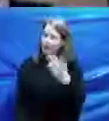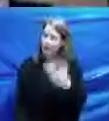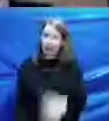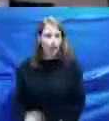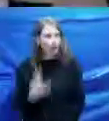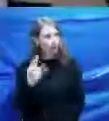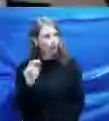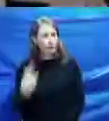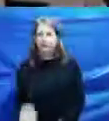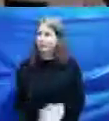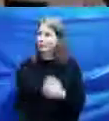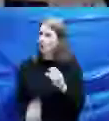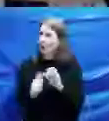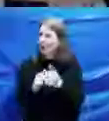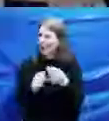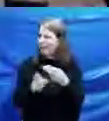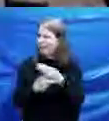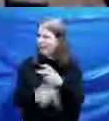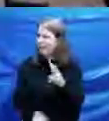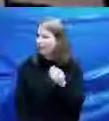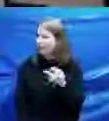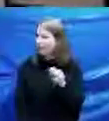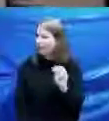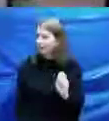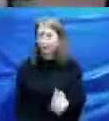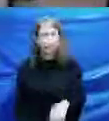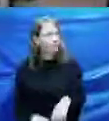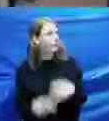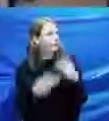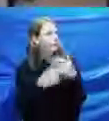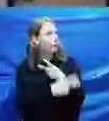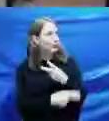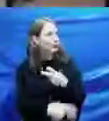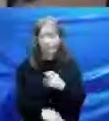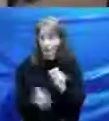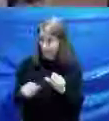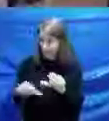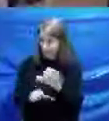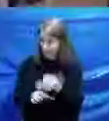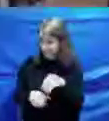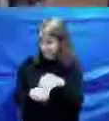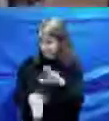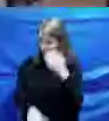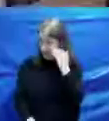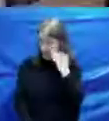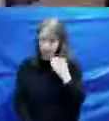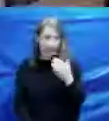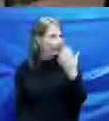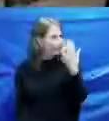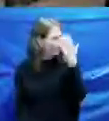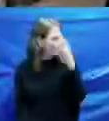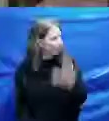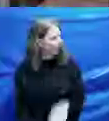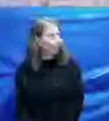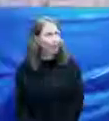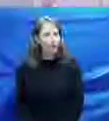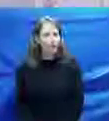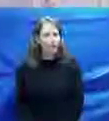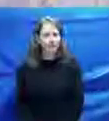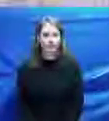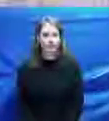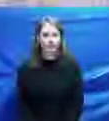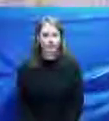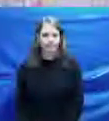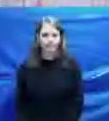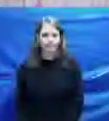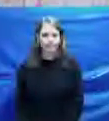what the volume is? You have to multiply the length times width times height. So can you do it in your head? I don't know. 20. So what should she be